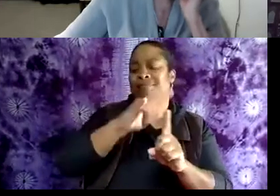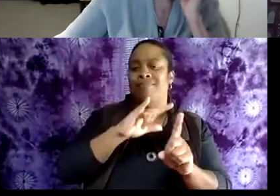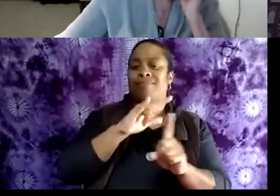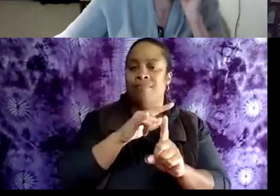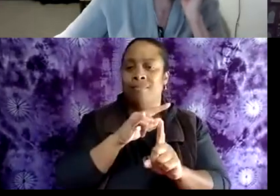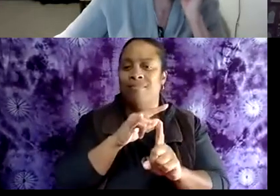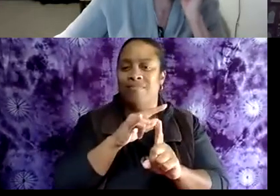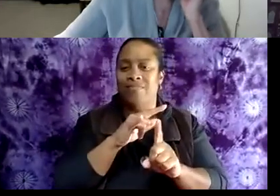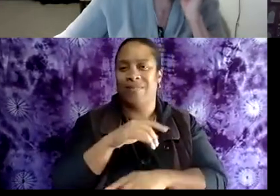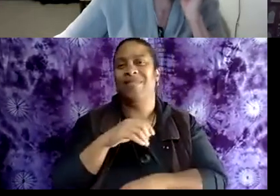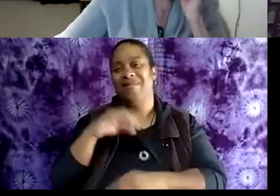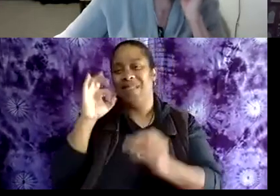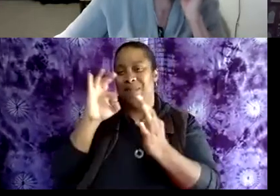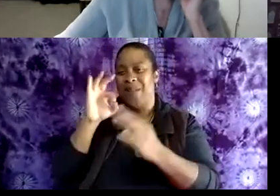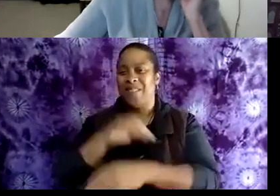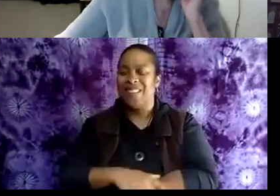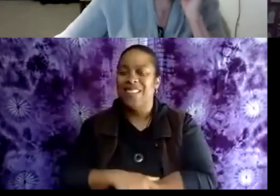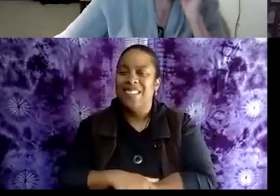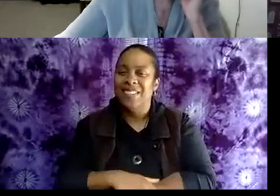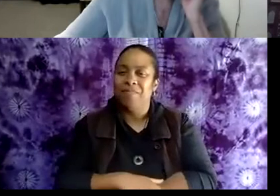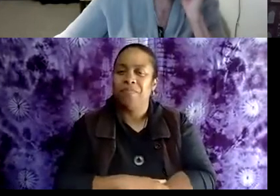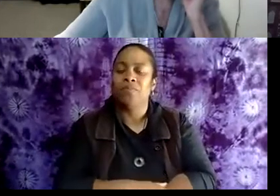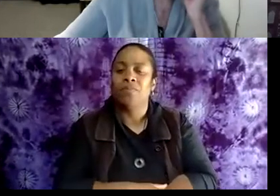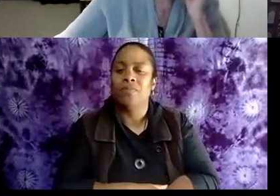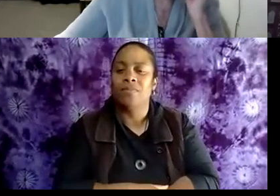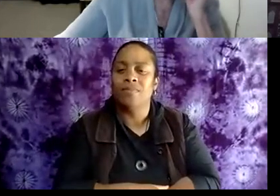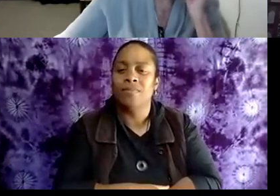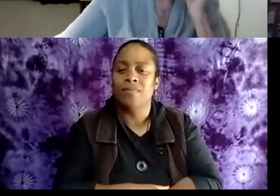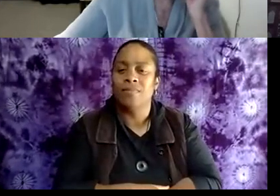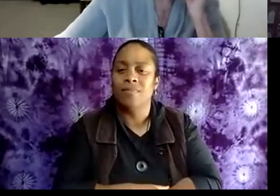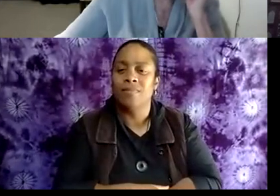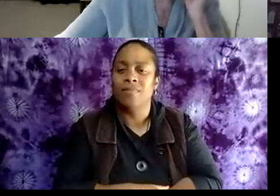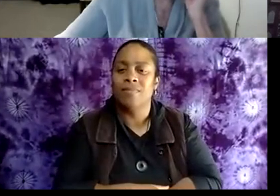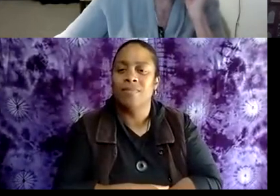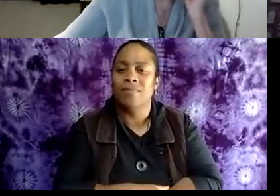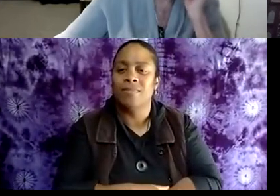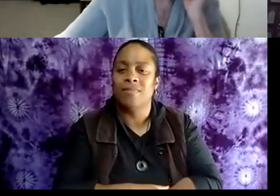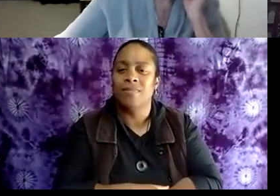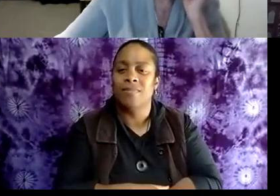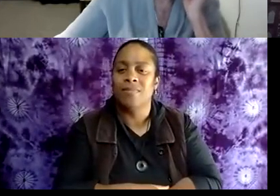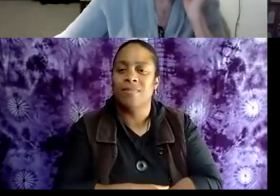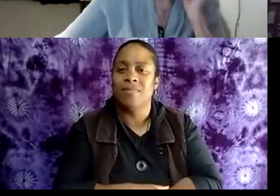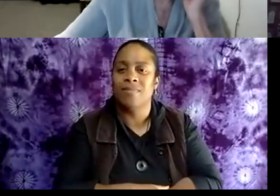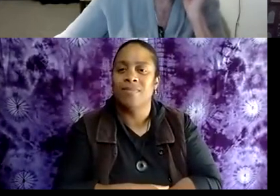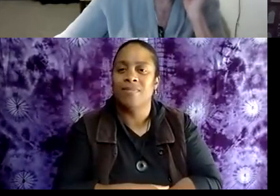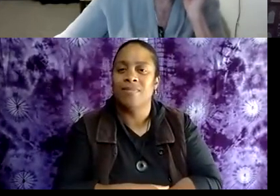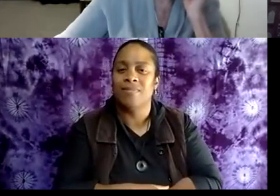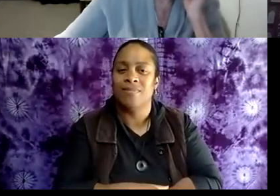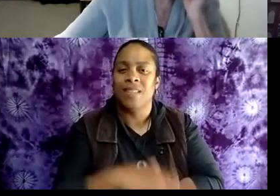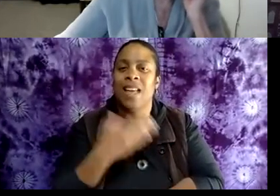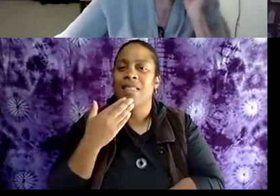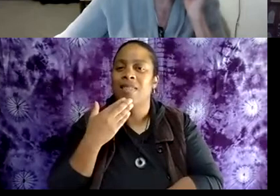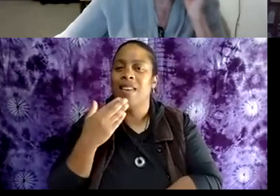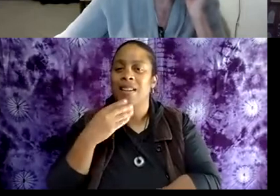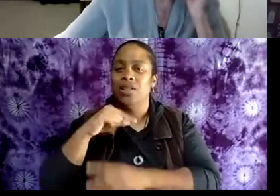It's perfect. That is the intention, yes. Yeah. Thanks, Audrey. Go ahead,